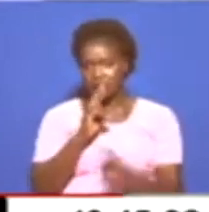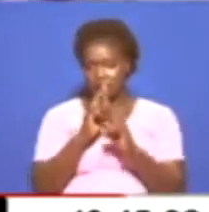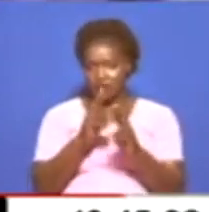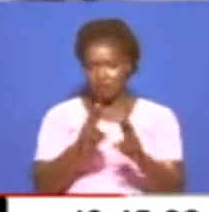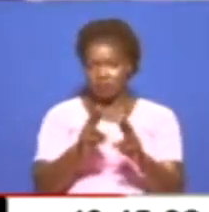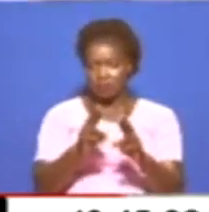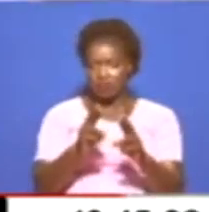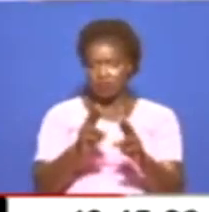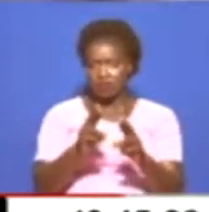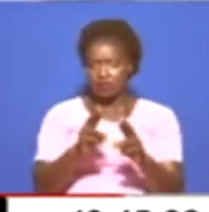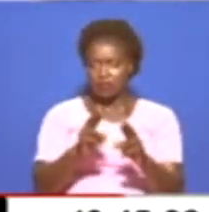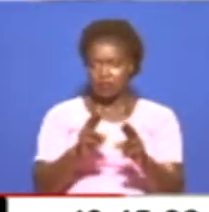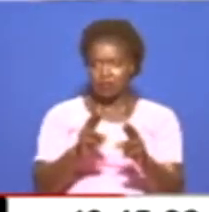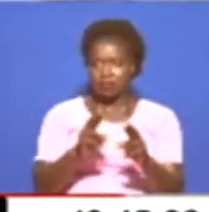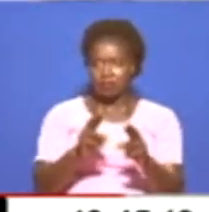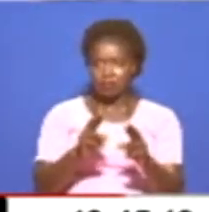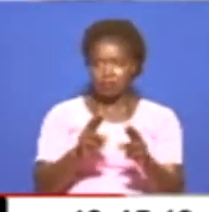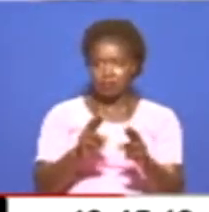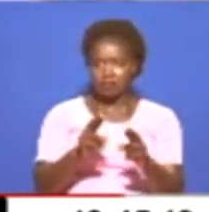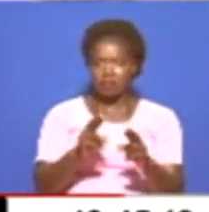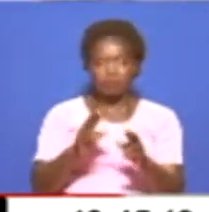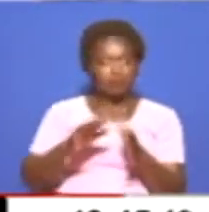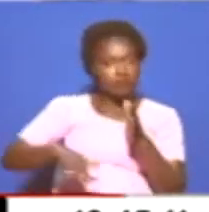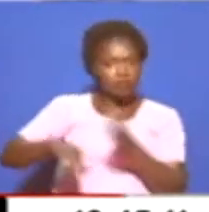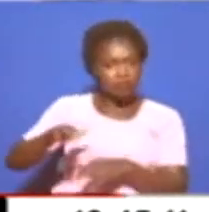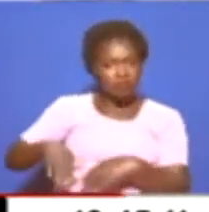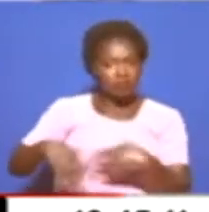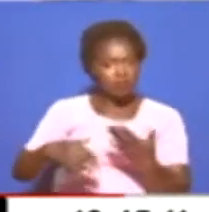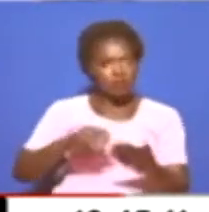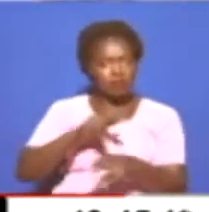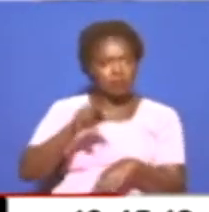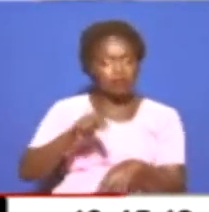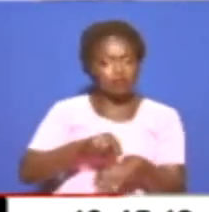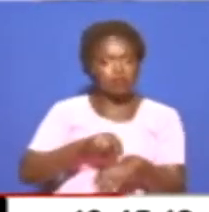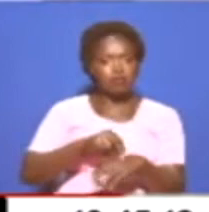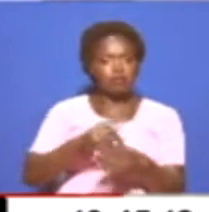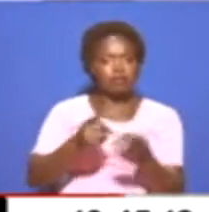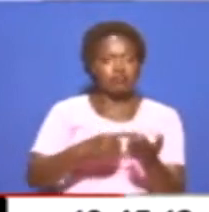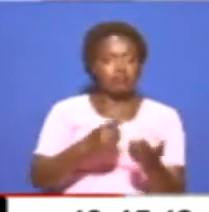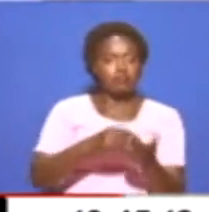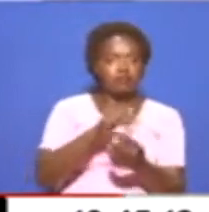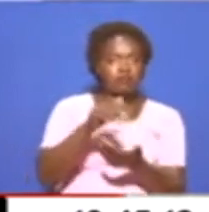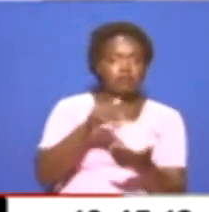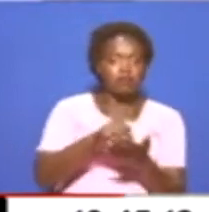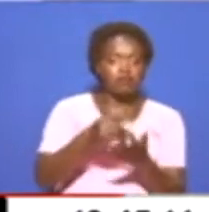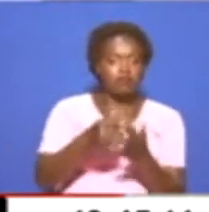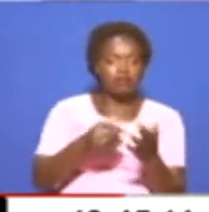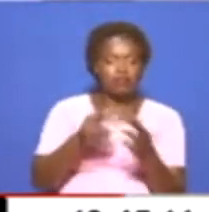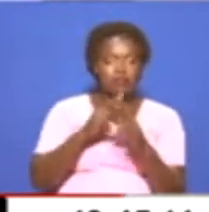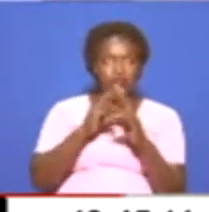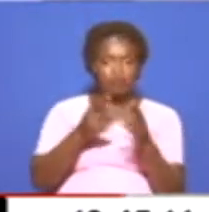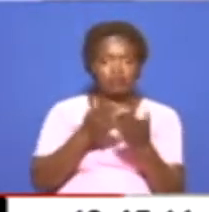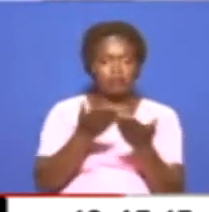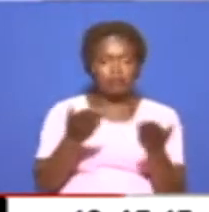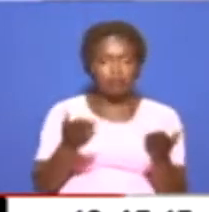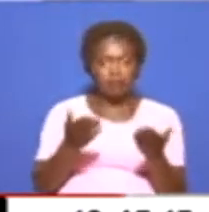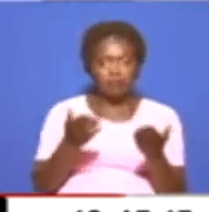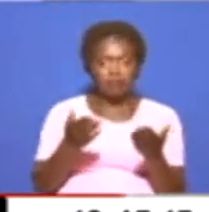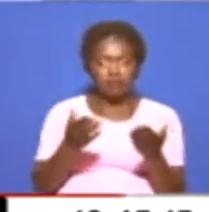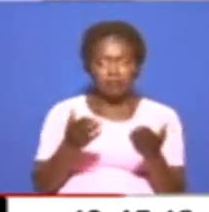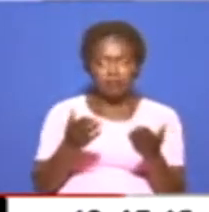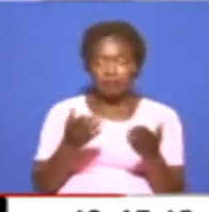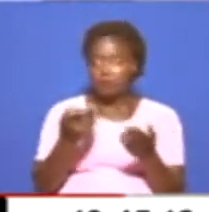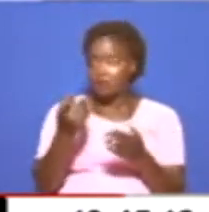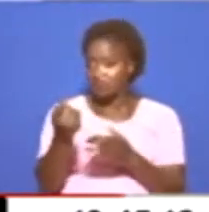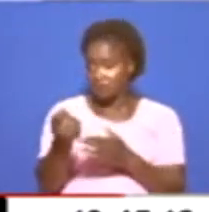since gotten to Bomas or the National Tallying Center, and then from the basis of the results that are there and the few that